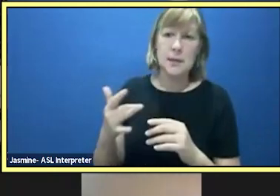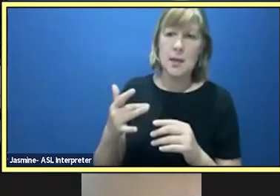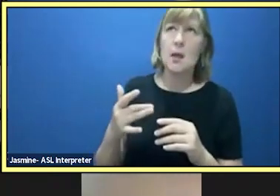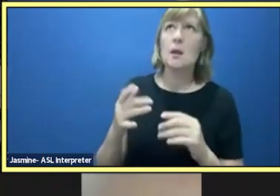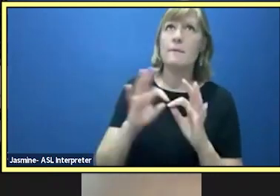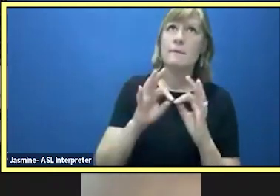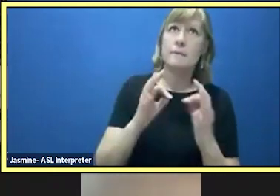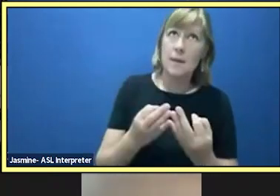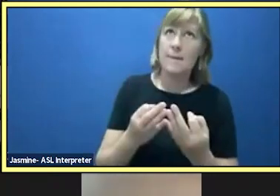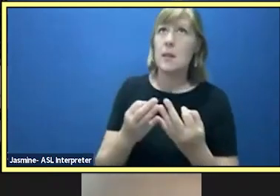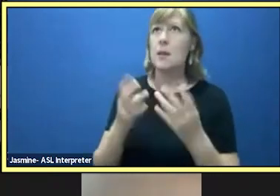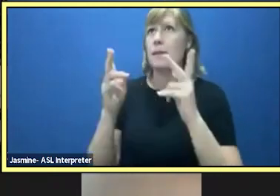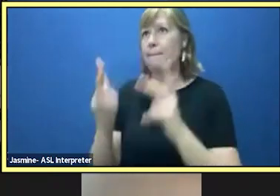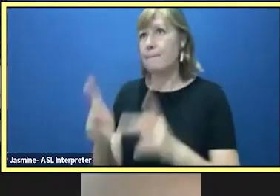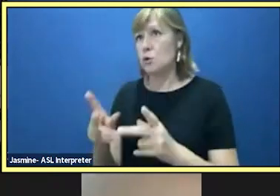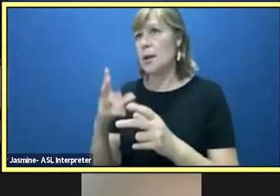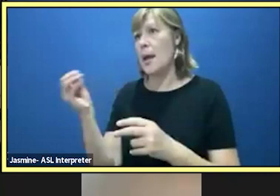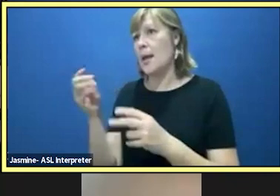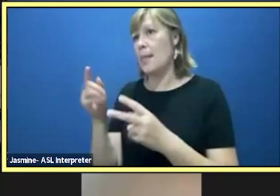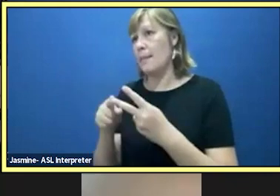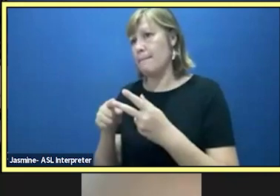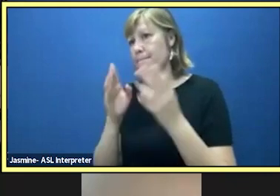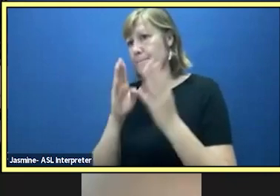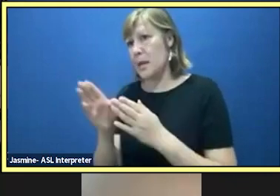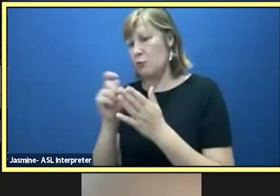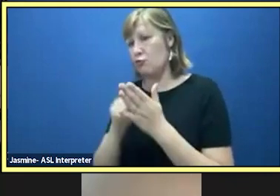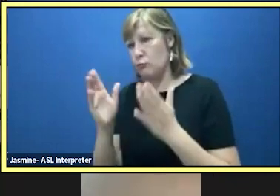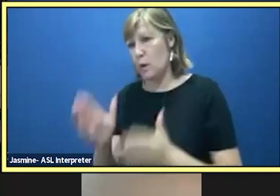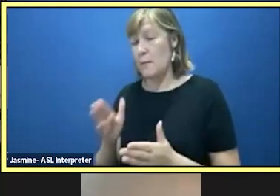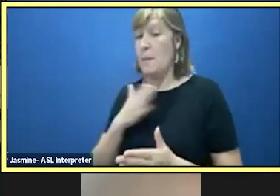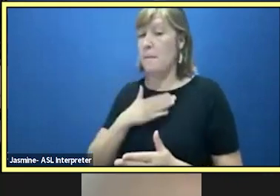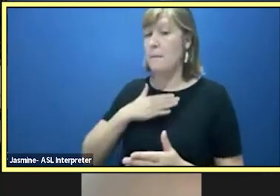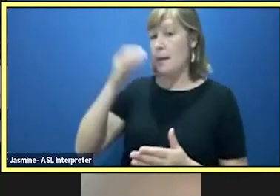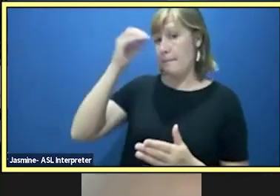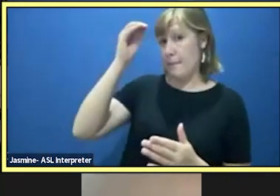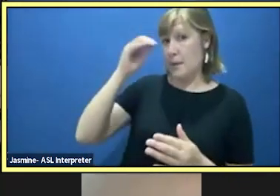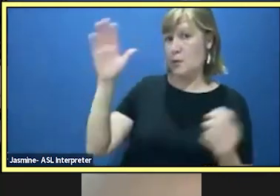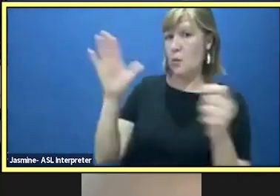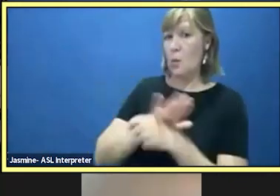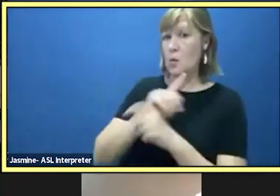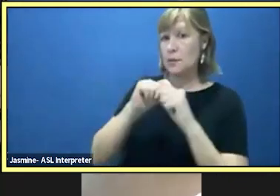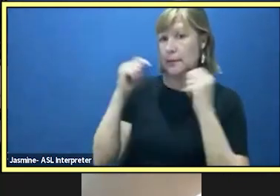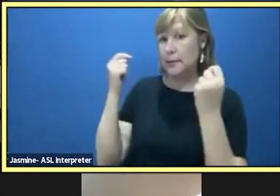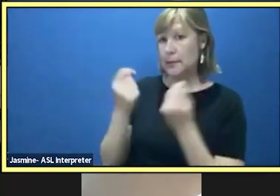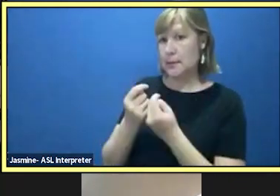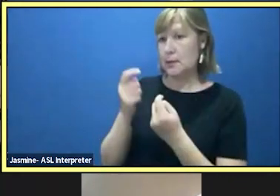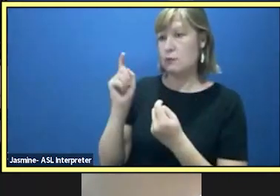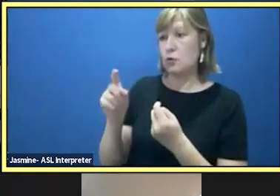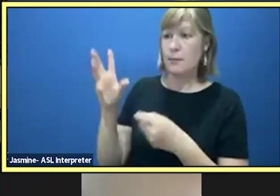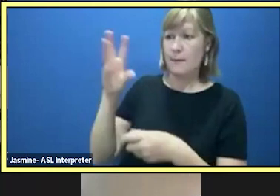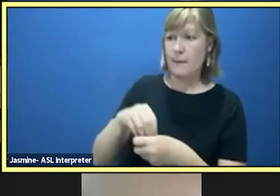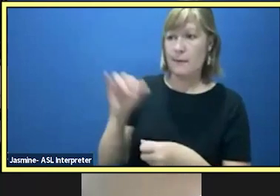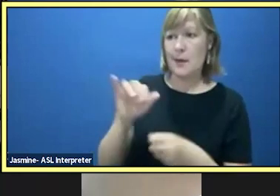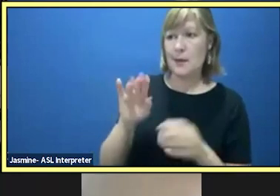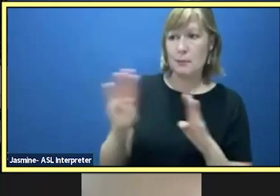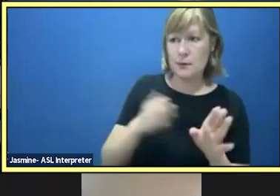actually, in my opinion, it should be the whole team that's supporting that person. The behavioralist should be there, the support staff should be there, someone